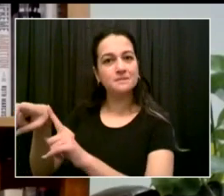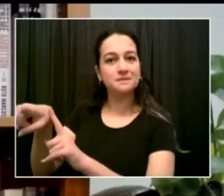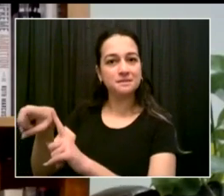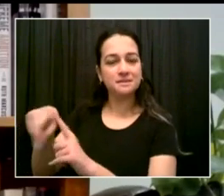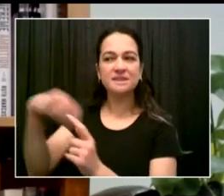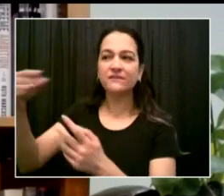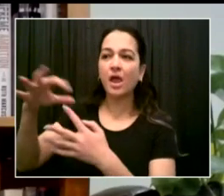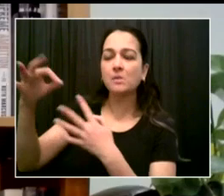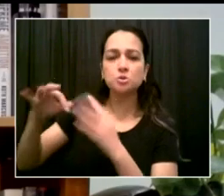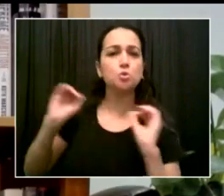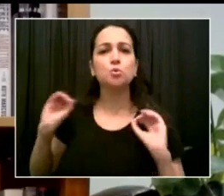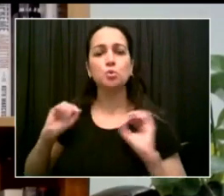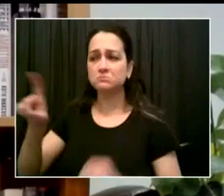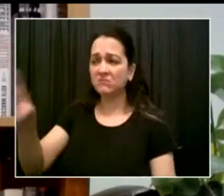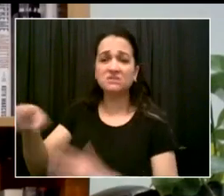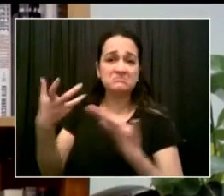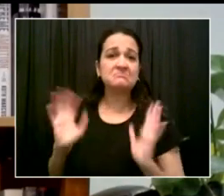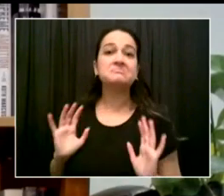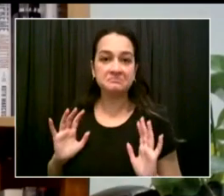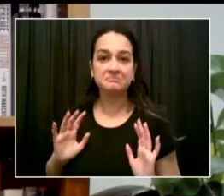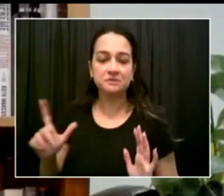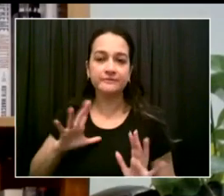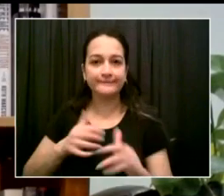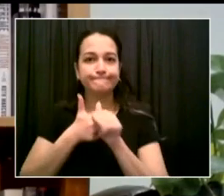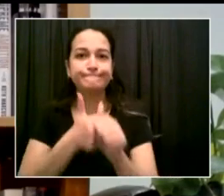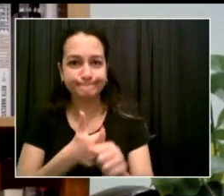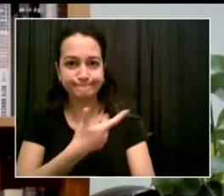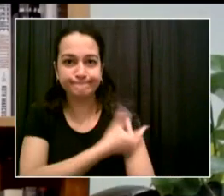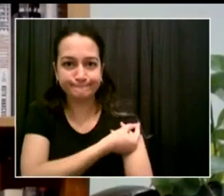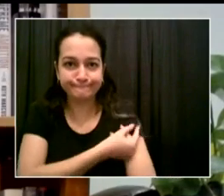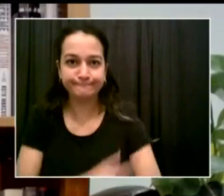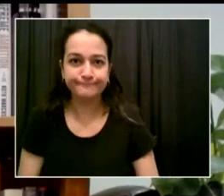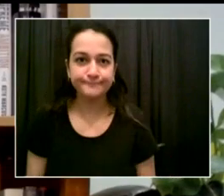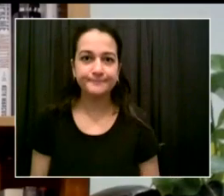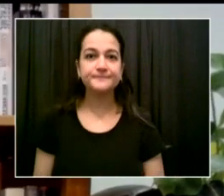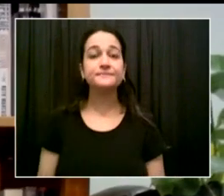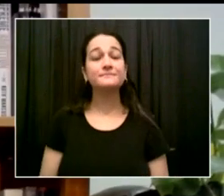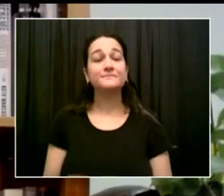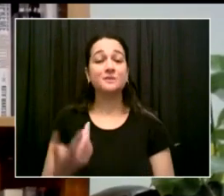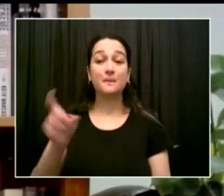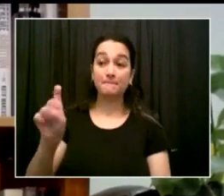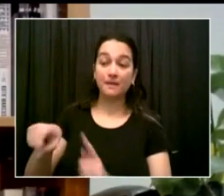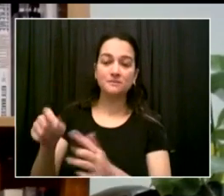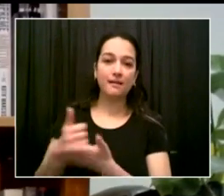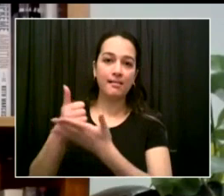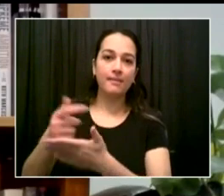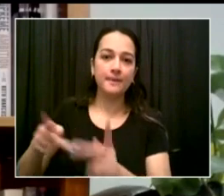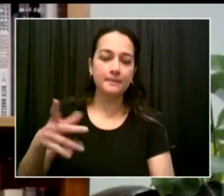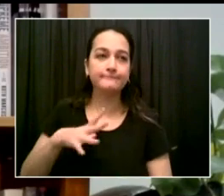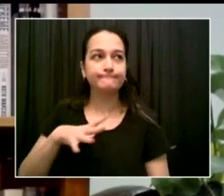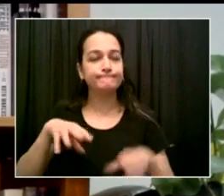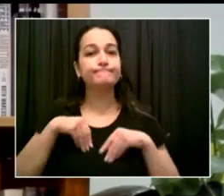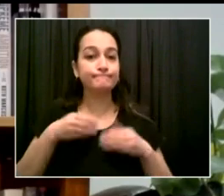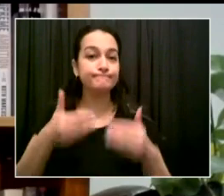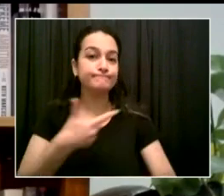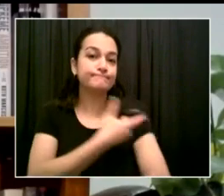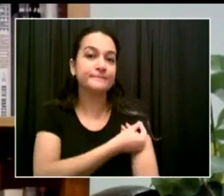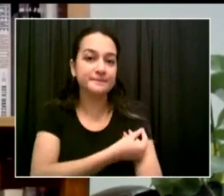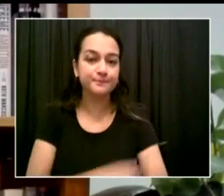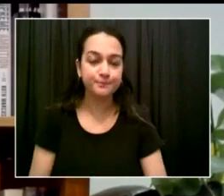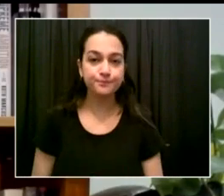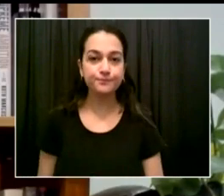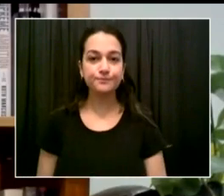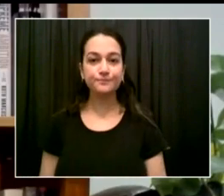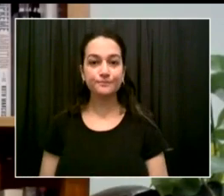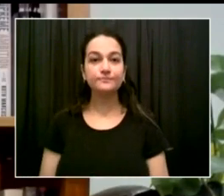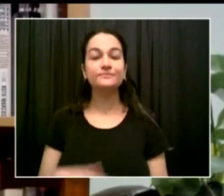Ultimately, vaccine mandates among healthcare workers are ethical, legal, and effective. They're something